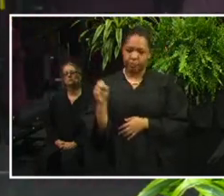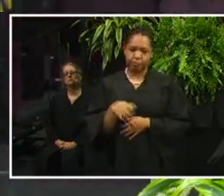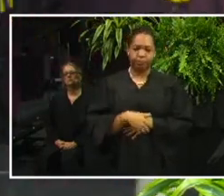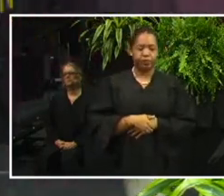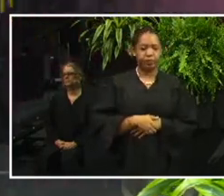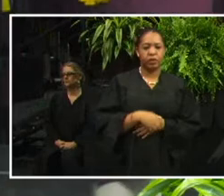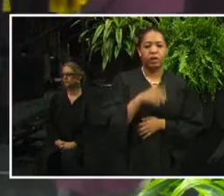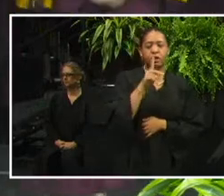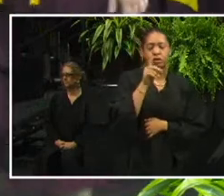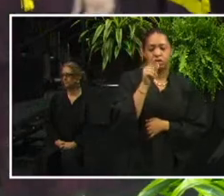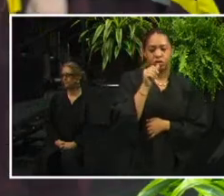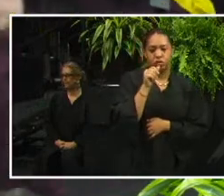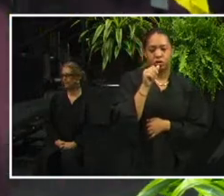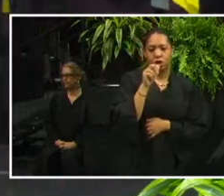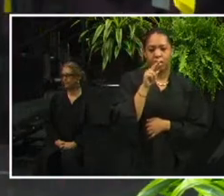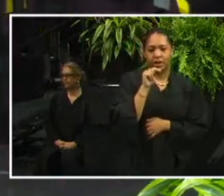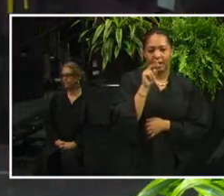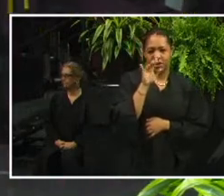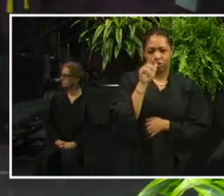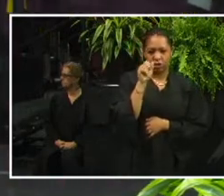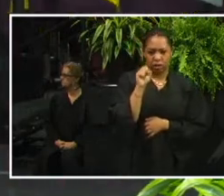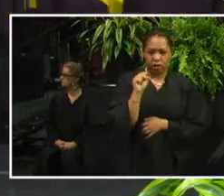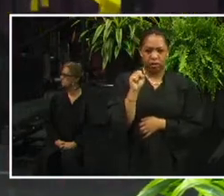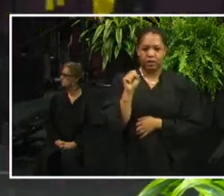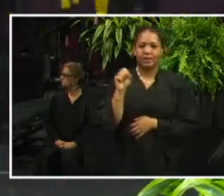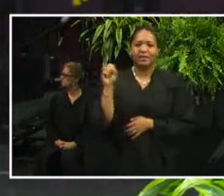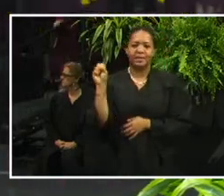Dinesia Marquesia Singleton.